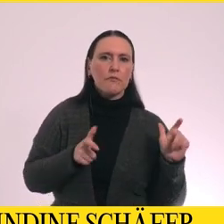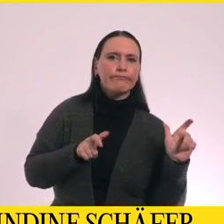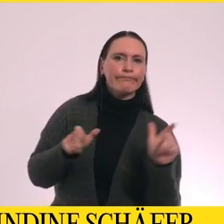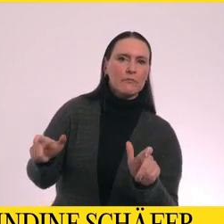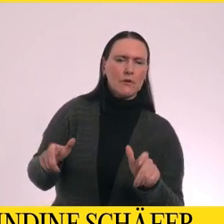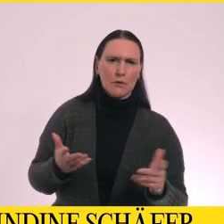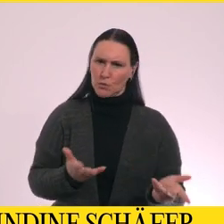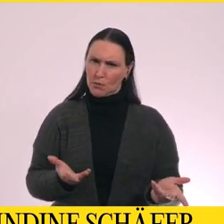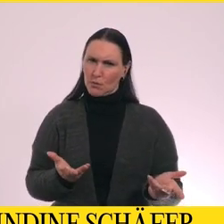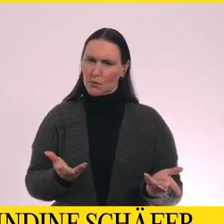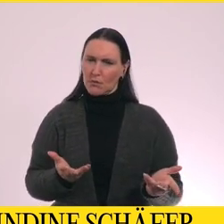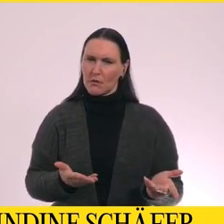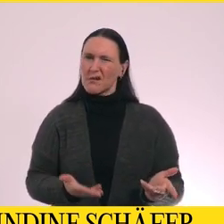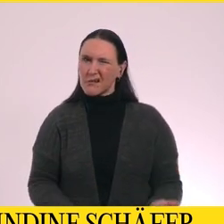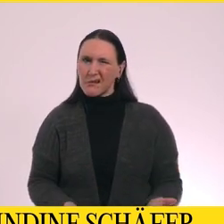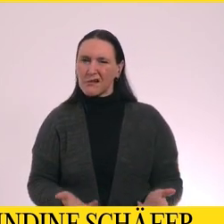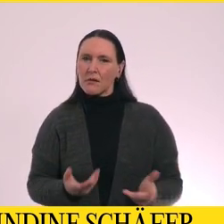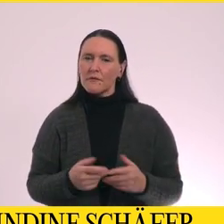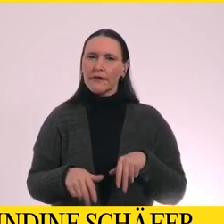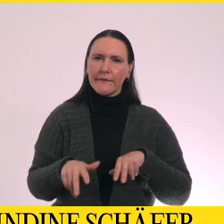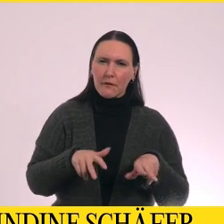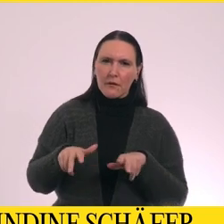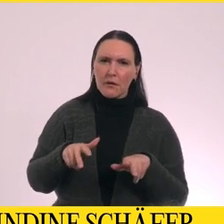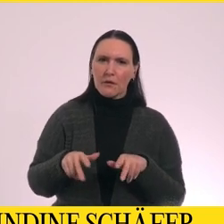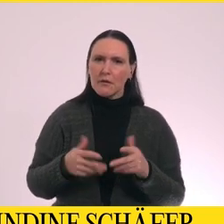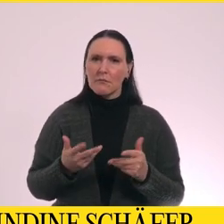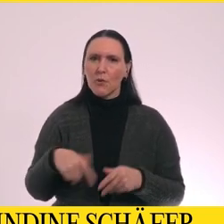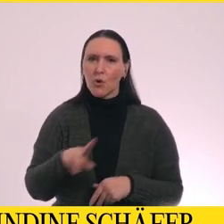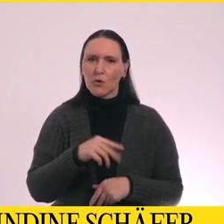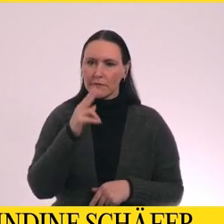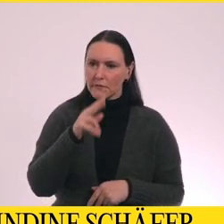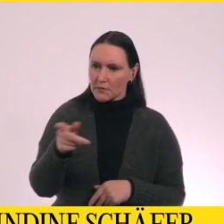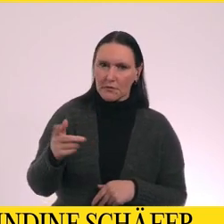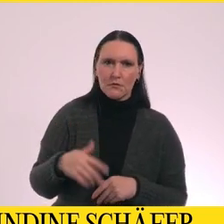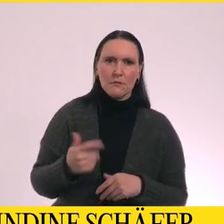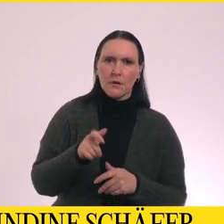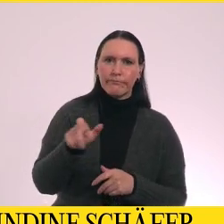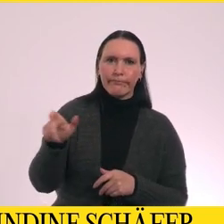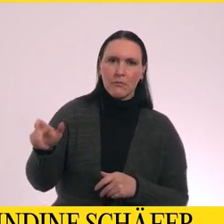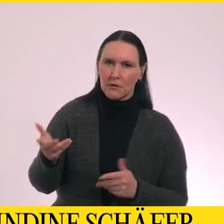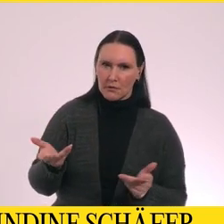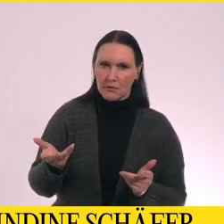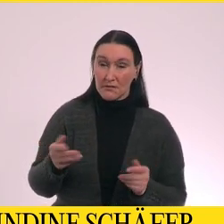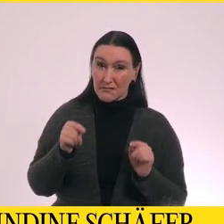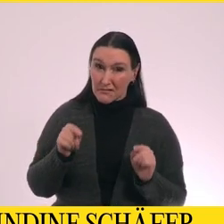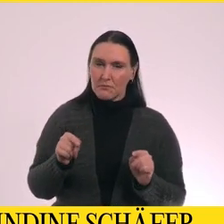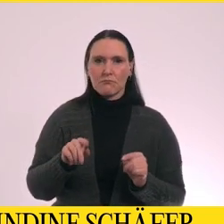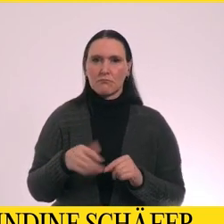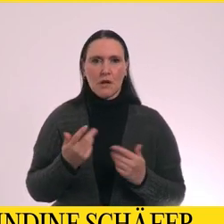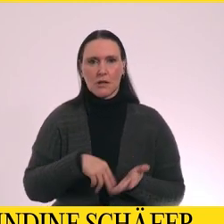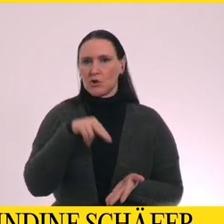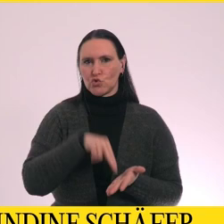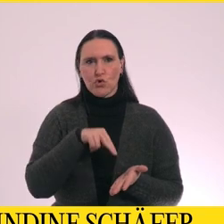organize every day in order to face it. This is also what Trampoline House is acting as